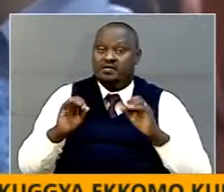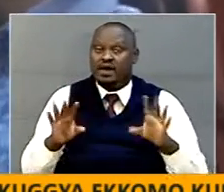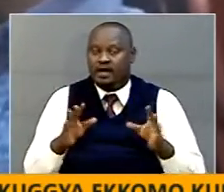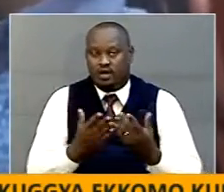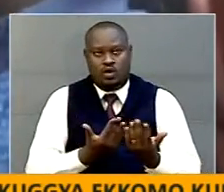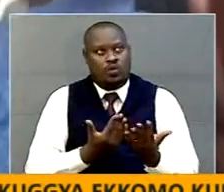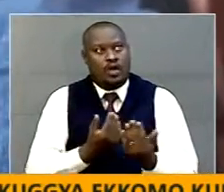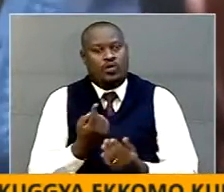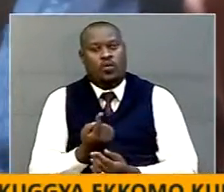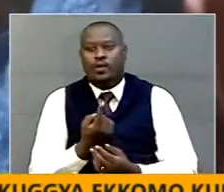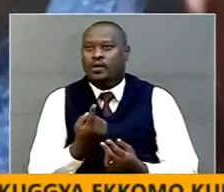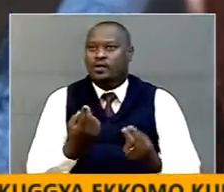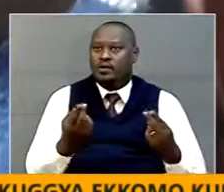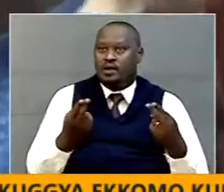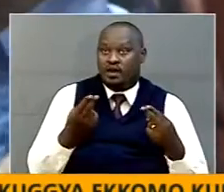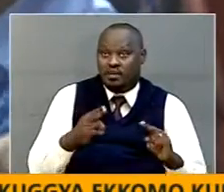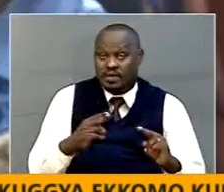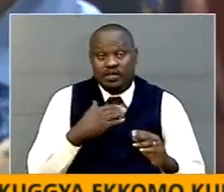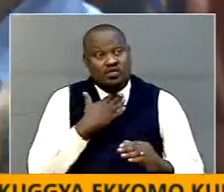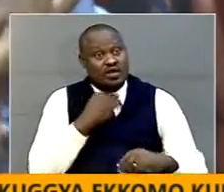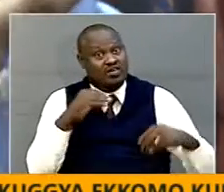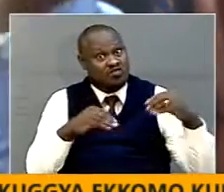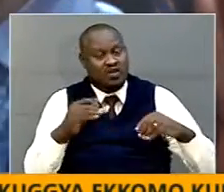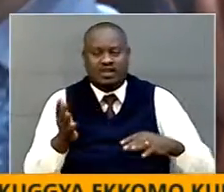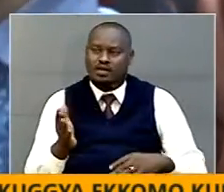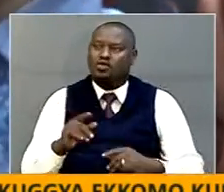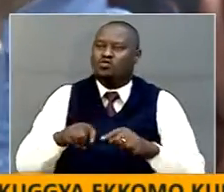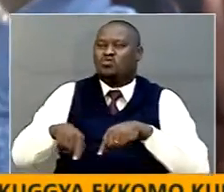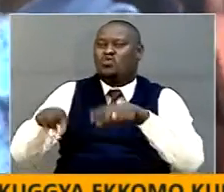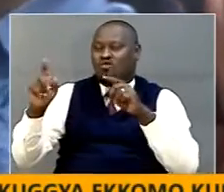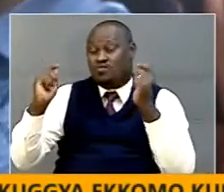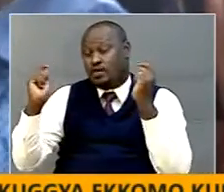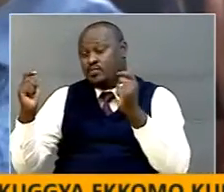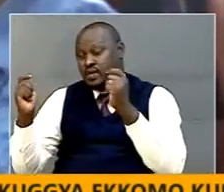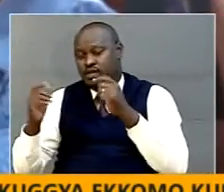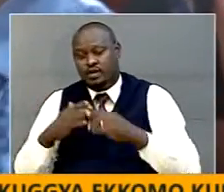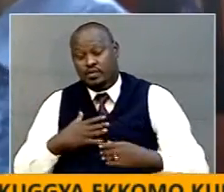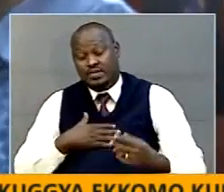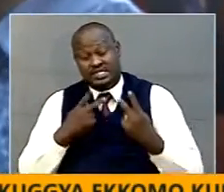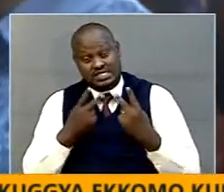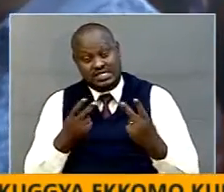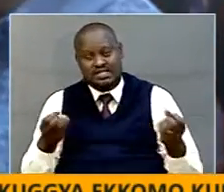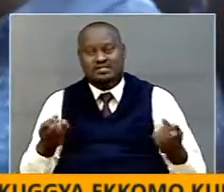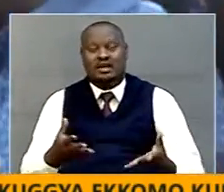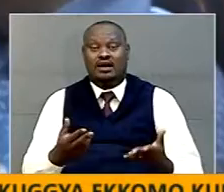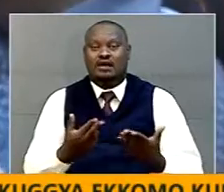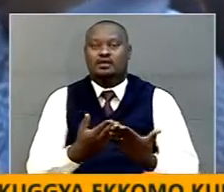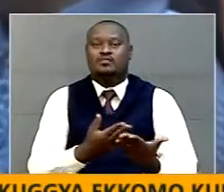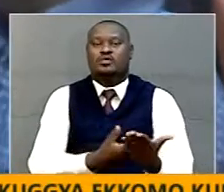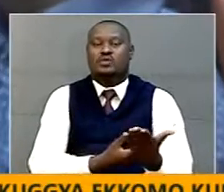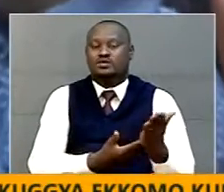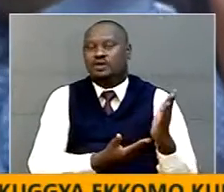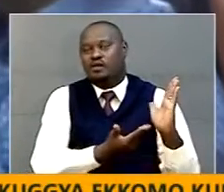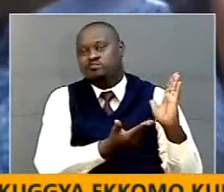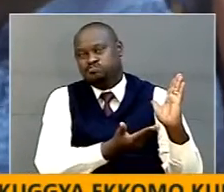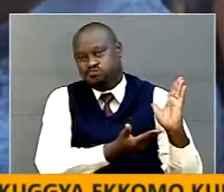back when they are coming back to look for their votes. So for me, the study is quite clear that there is